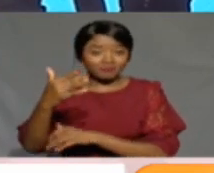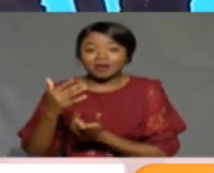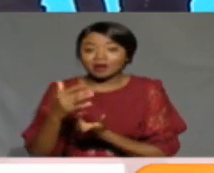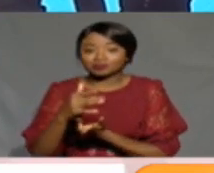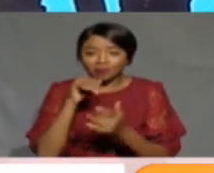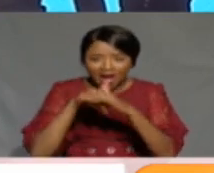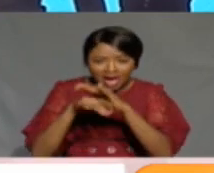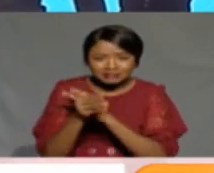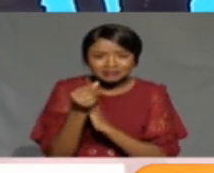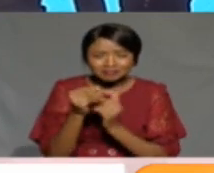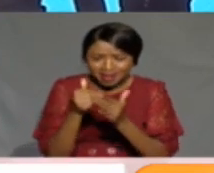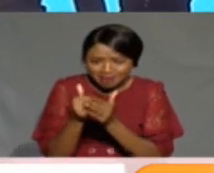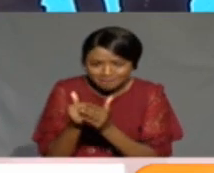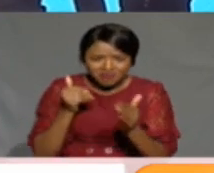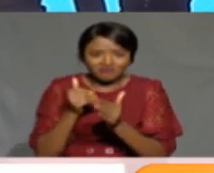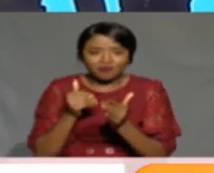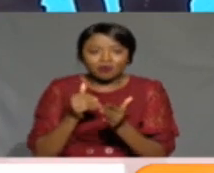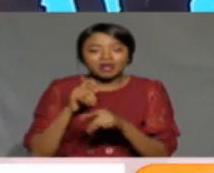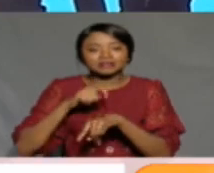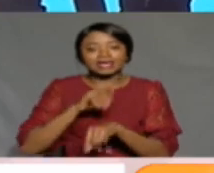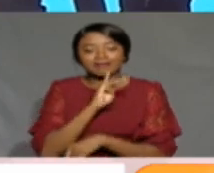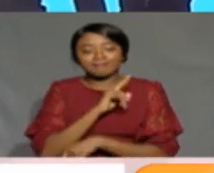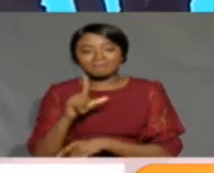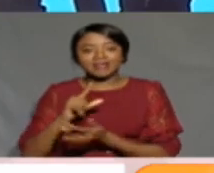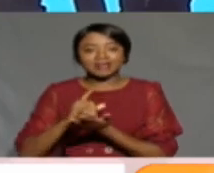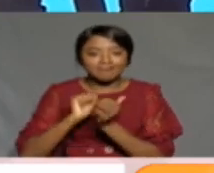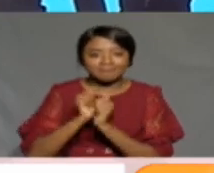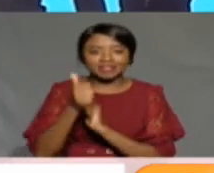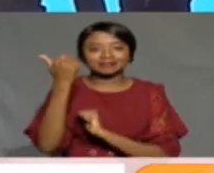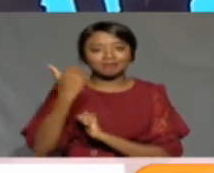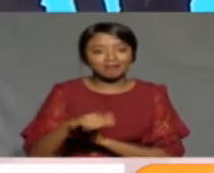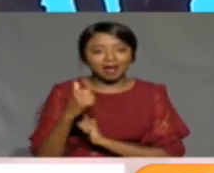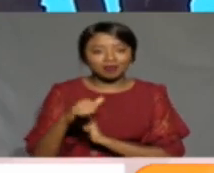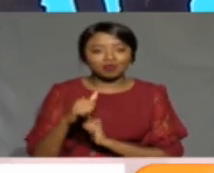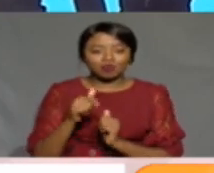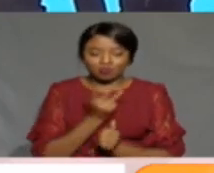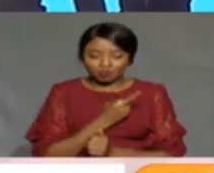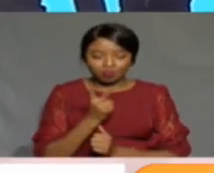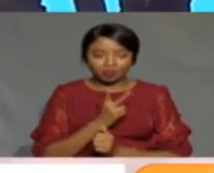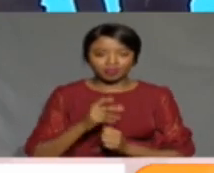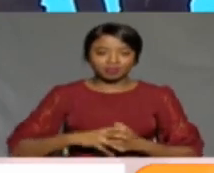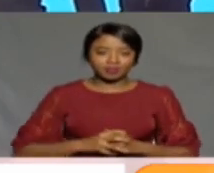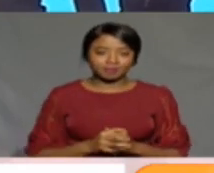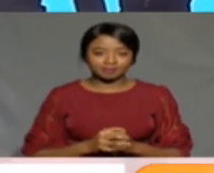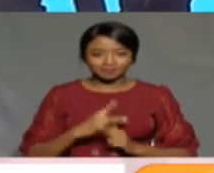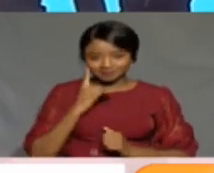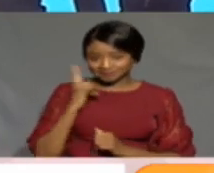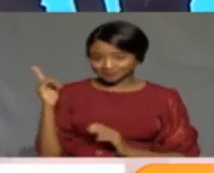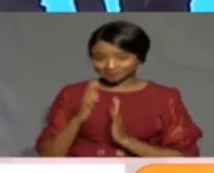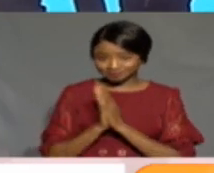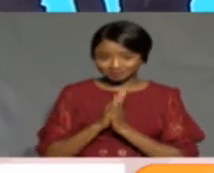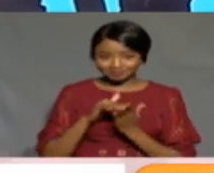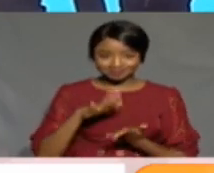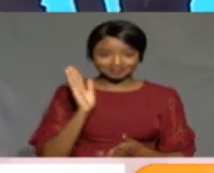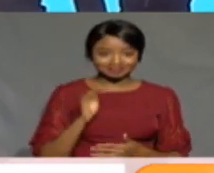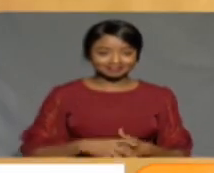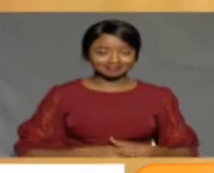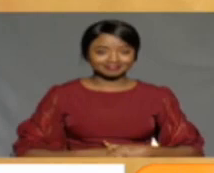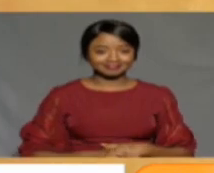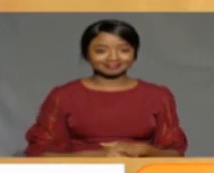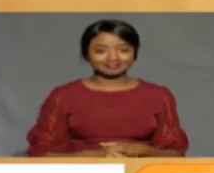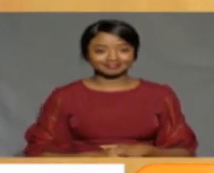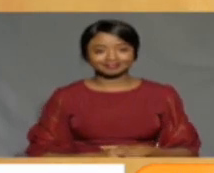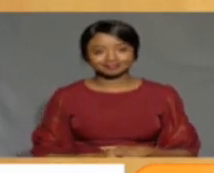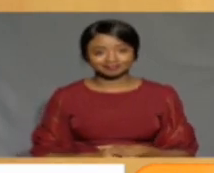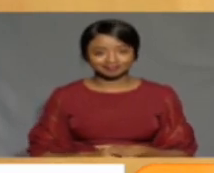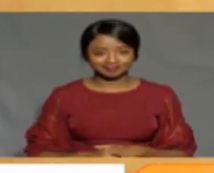accessing money before the Division of Revenue Bill is passed by the two chambers of Parliament. Francis Gashuri reports.